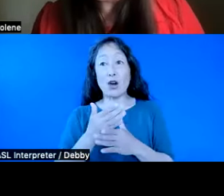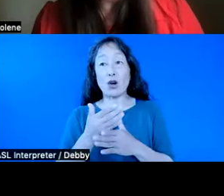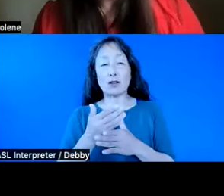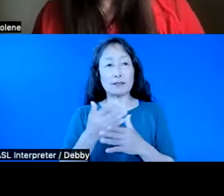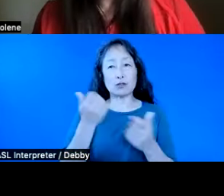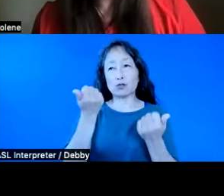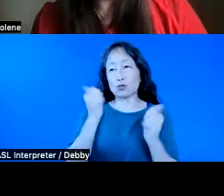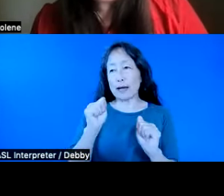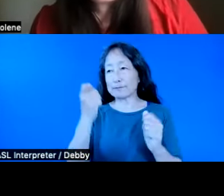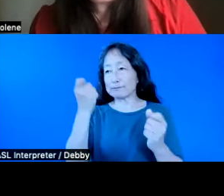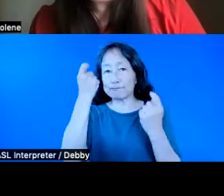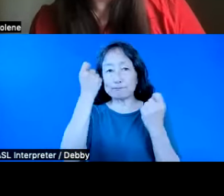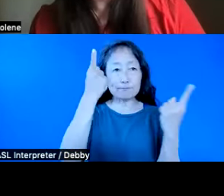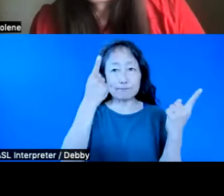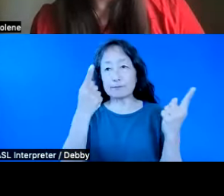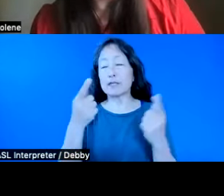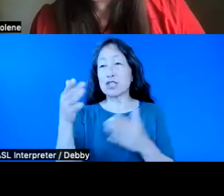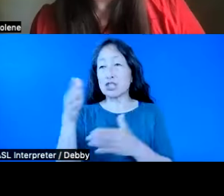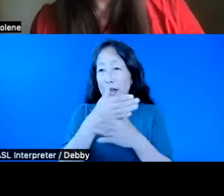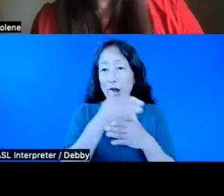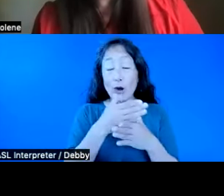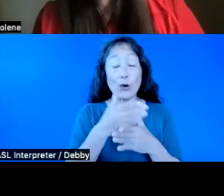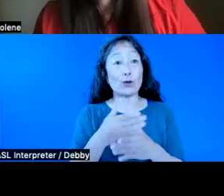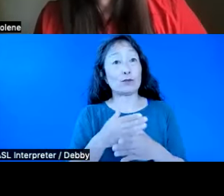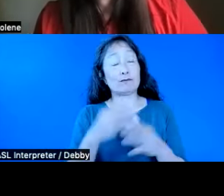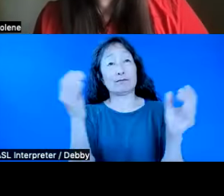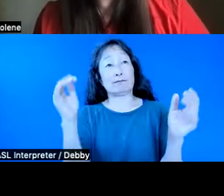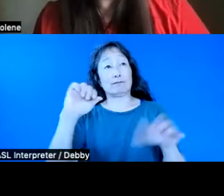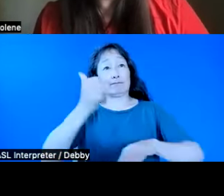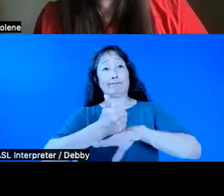goal. And that is so important, is to have that shared vision, regardless of